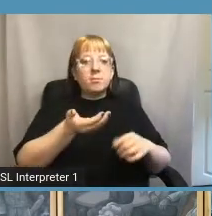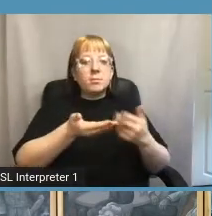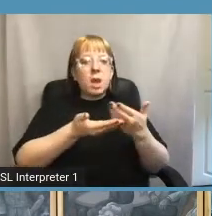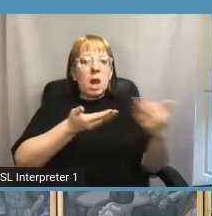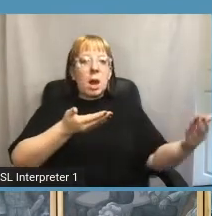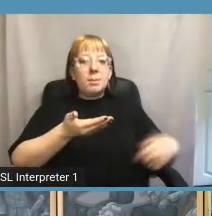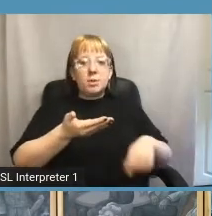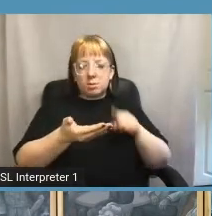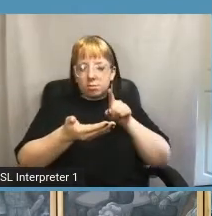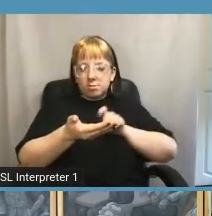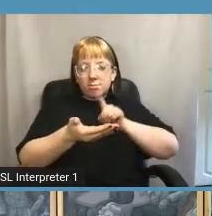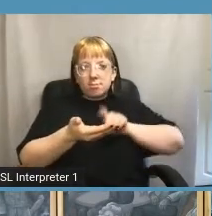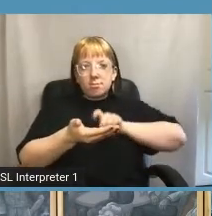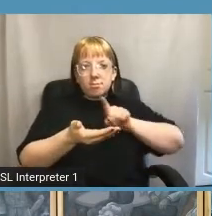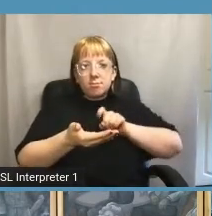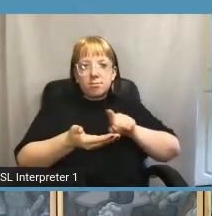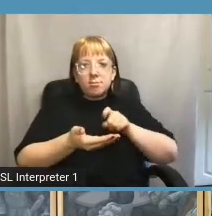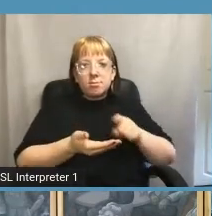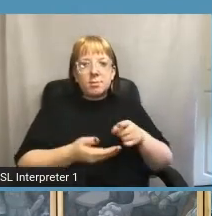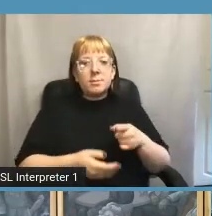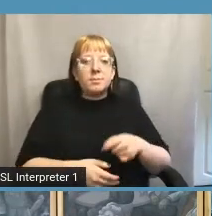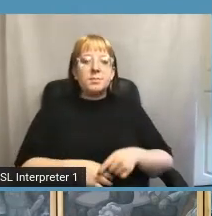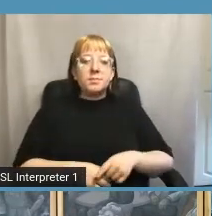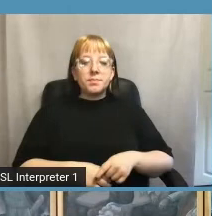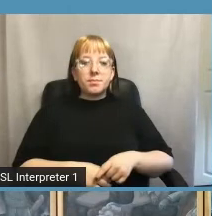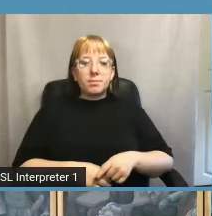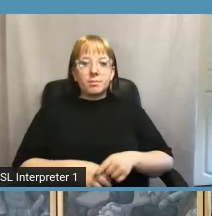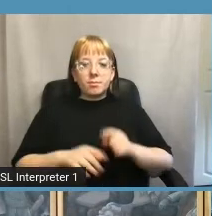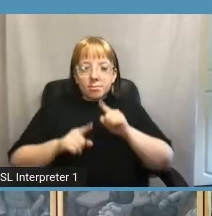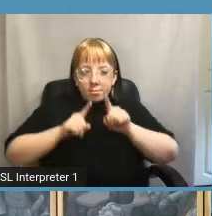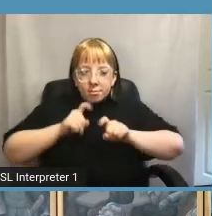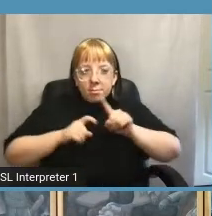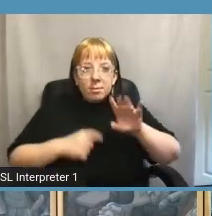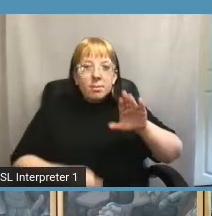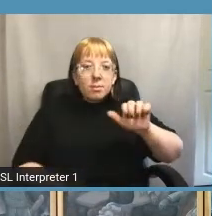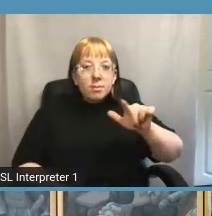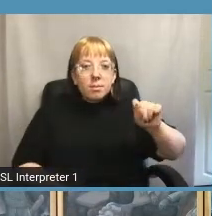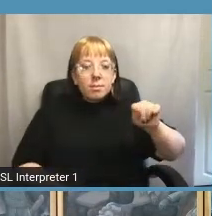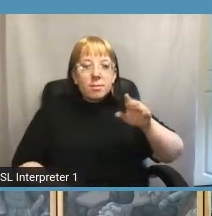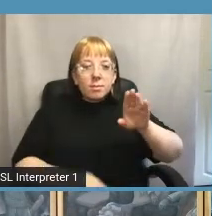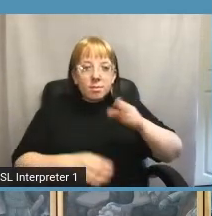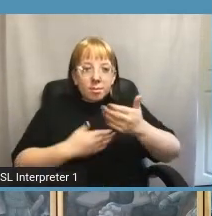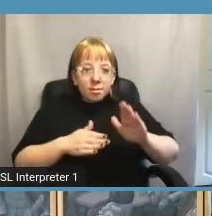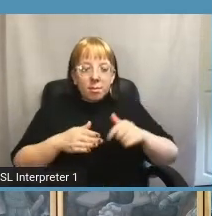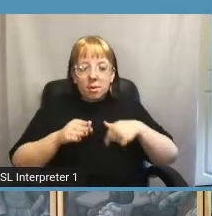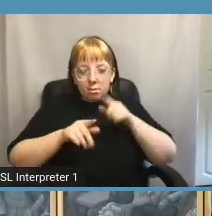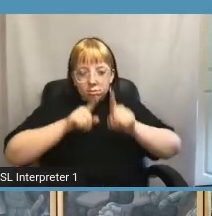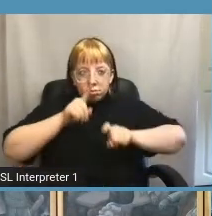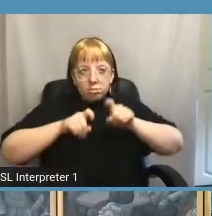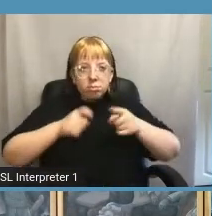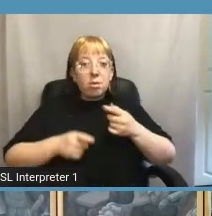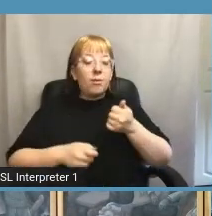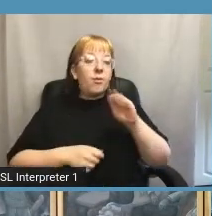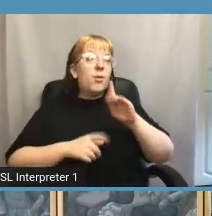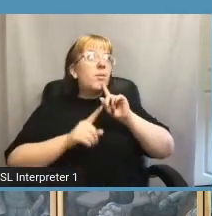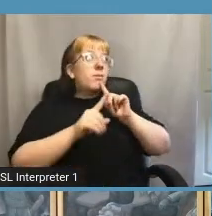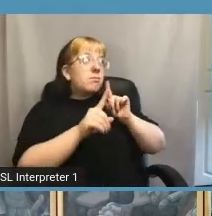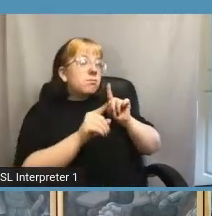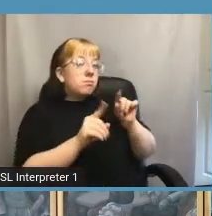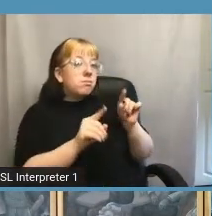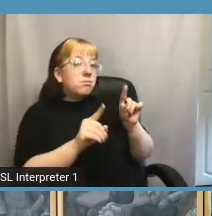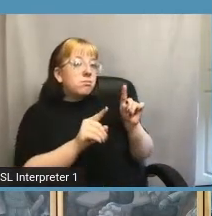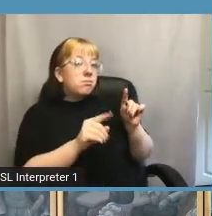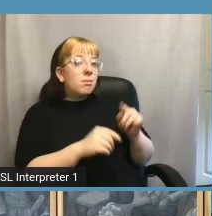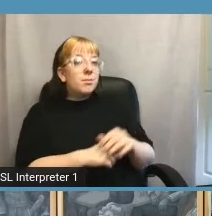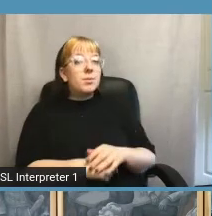asking the object questions. So in this case, we asked the ballot box questions, and some of the answers we got spun